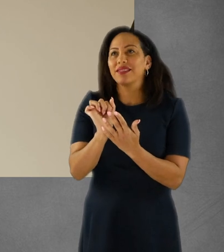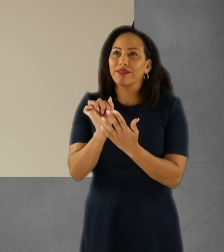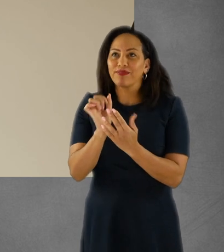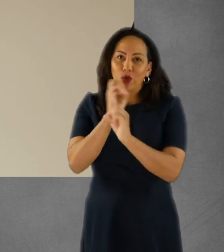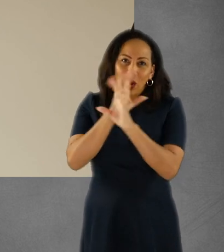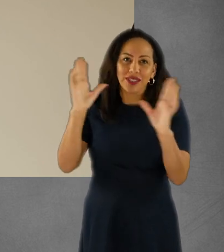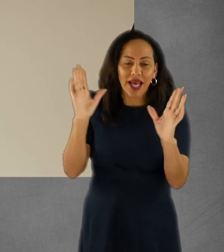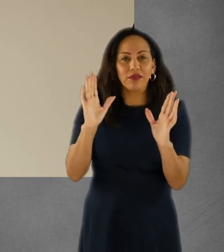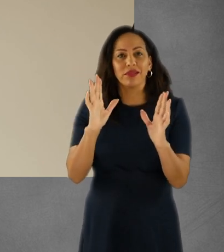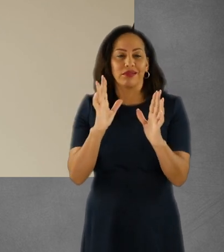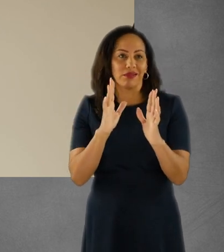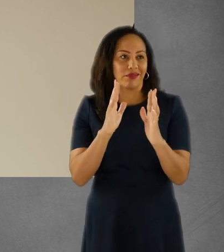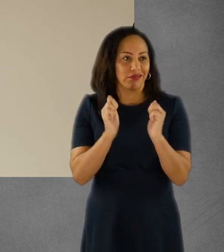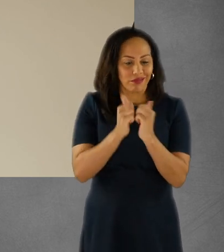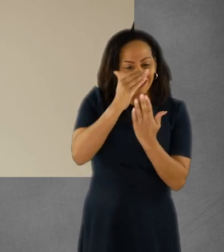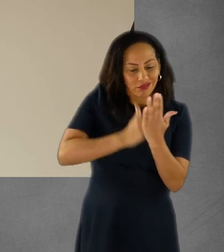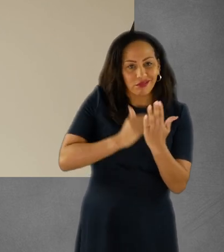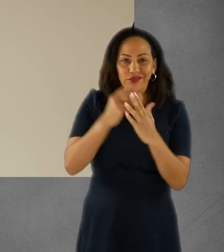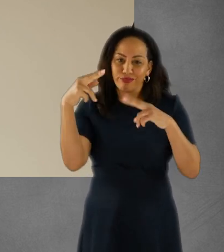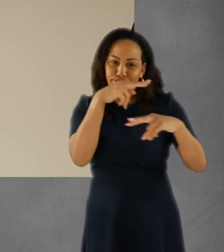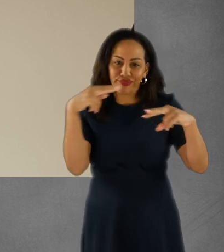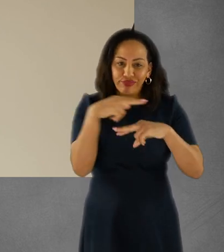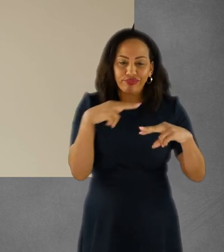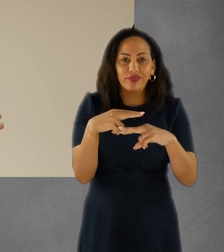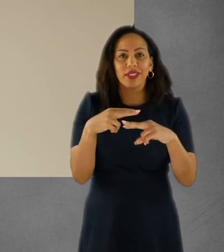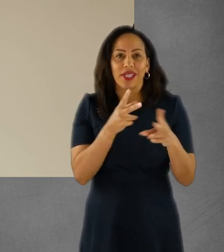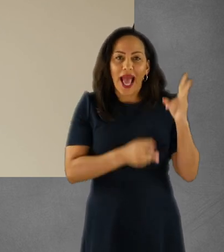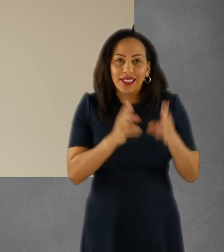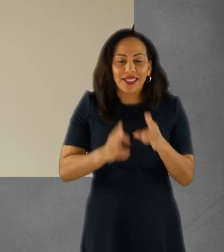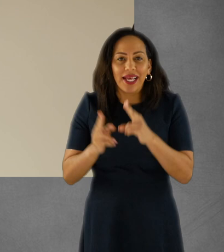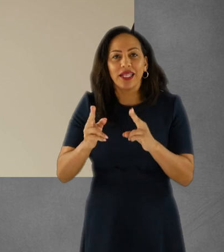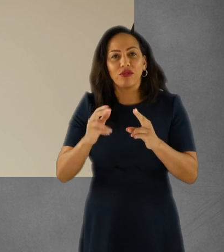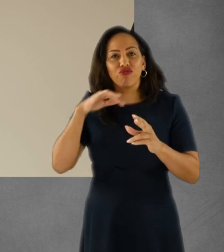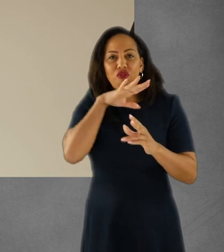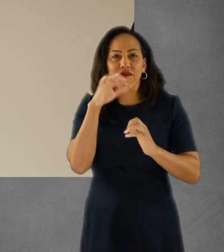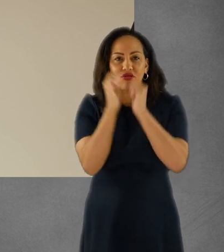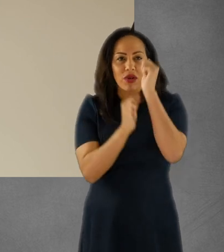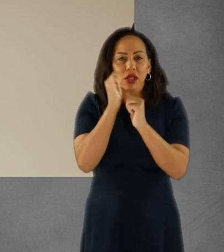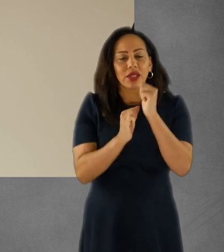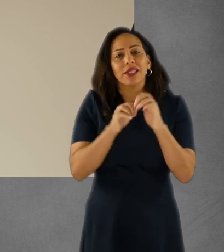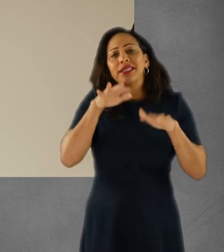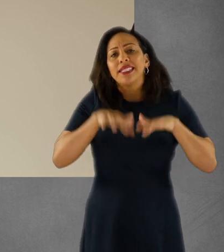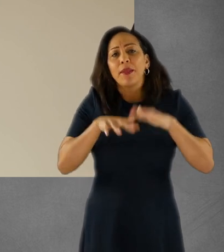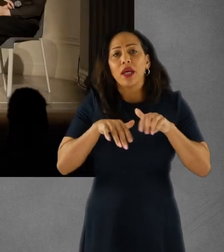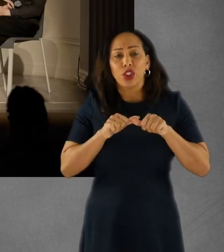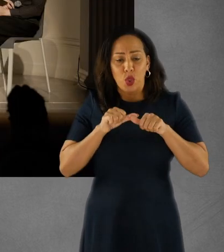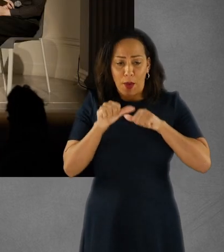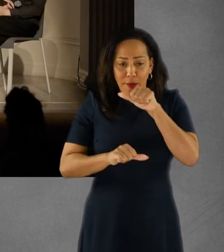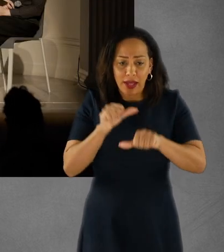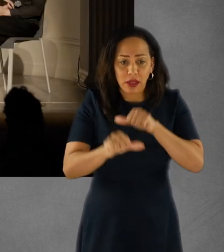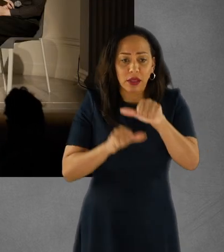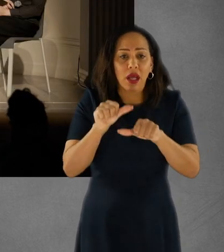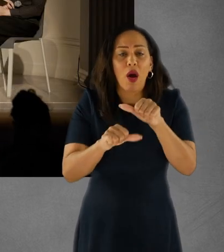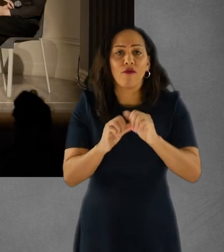material emerged and everything was edited in a kind of very loosely structure of a religious ritual, going through